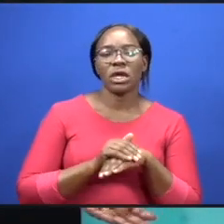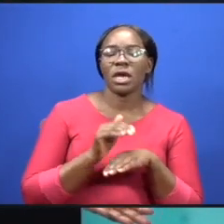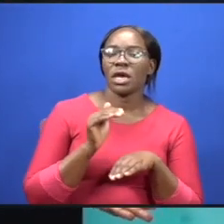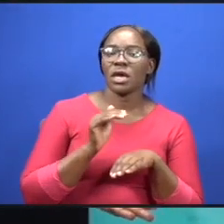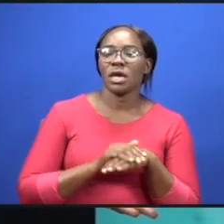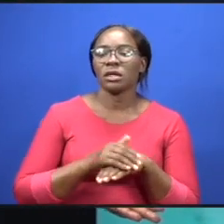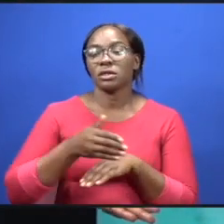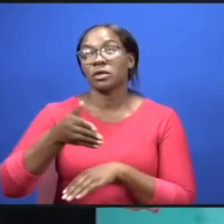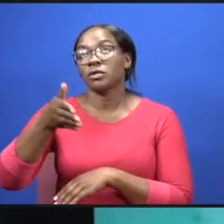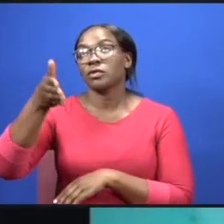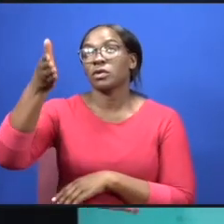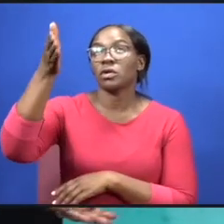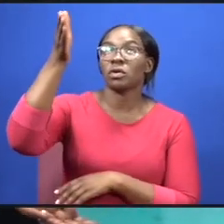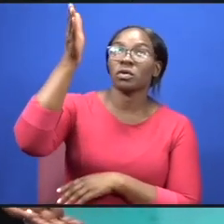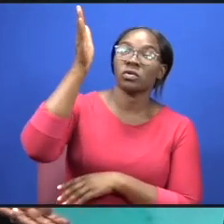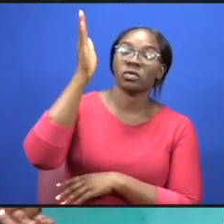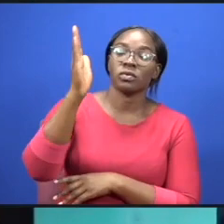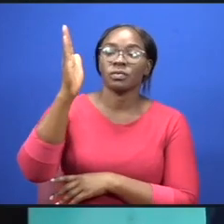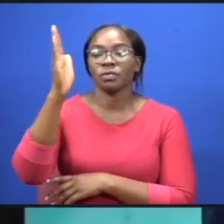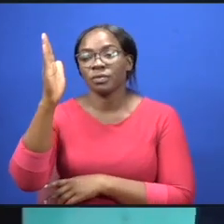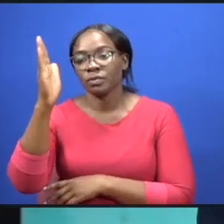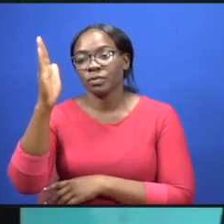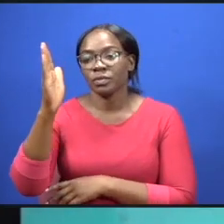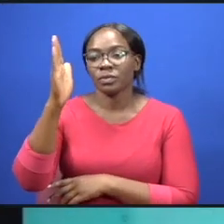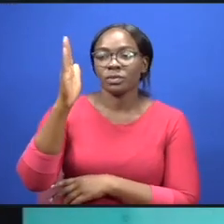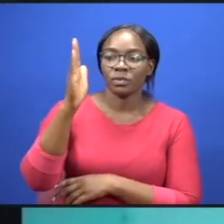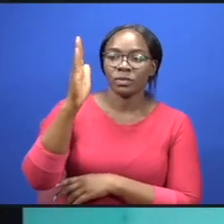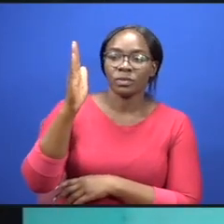of the goodness of God.